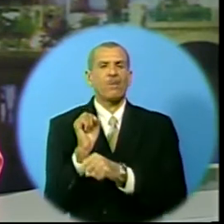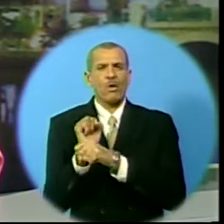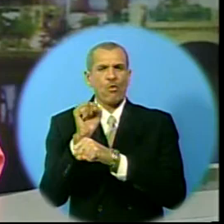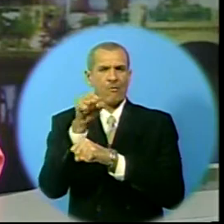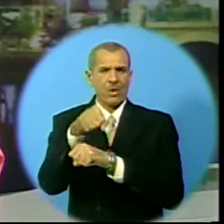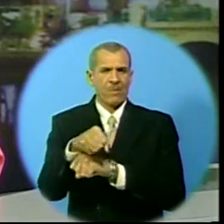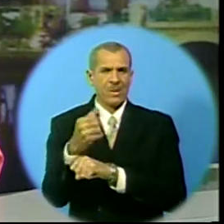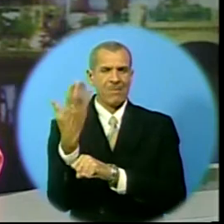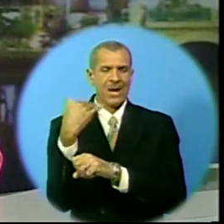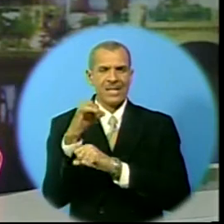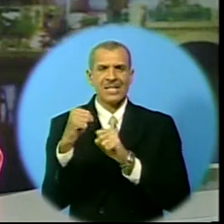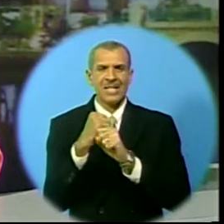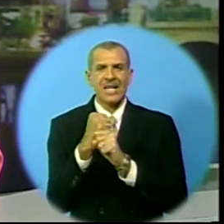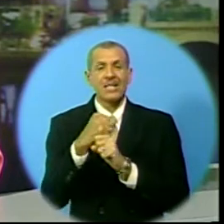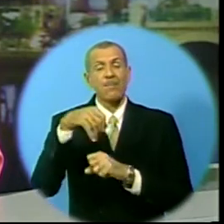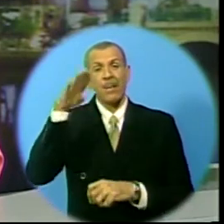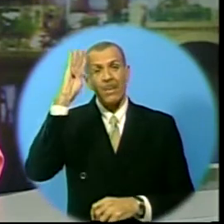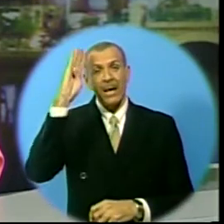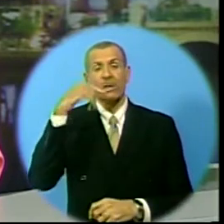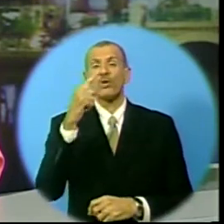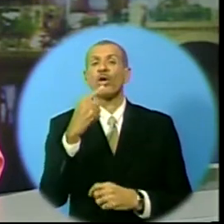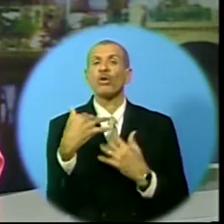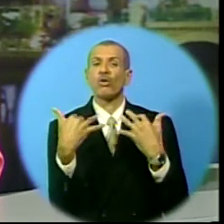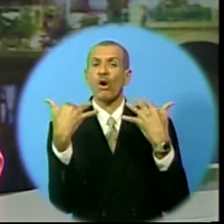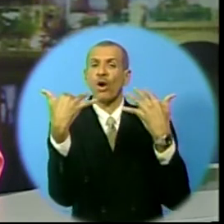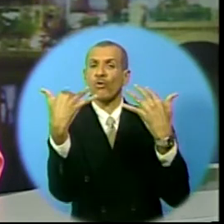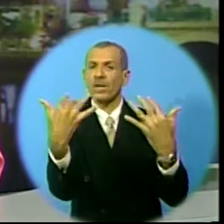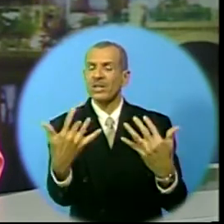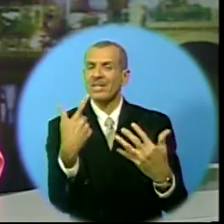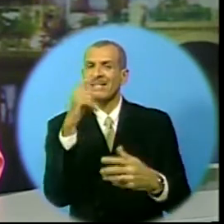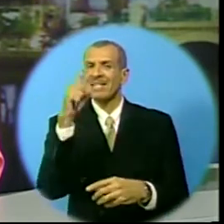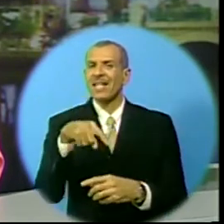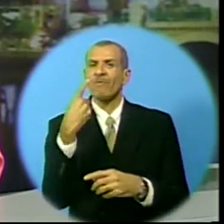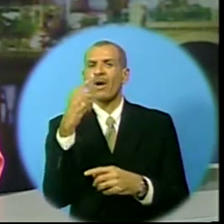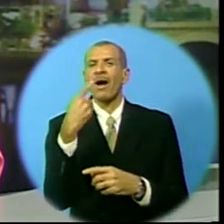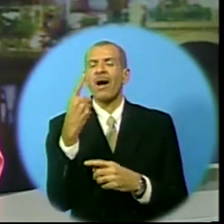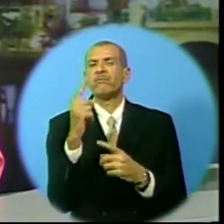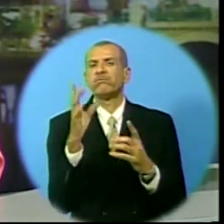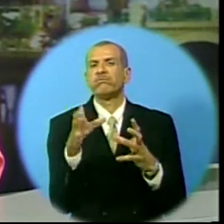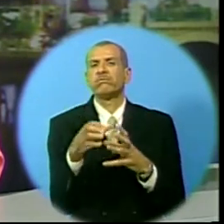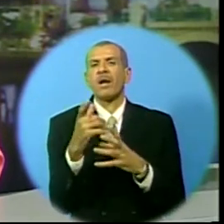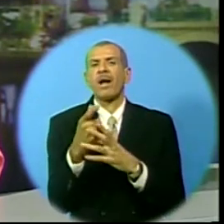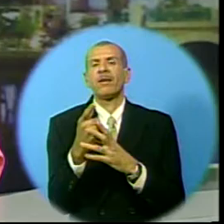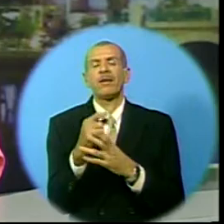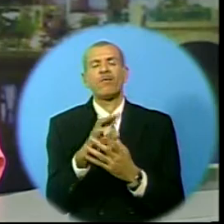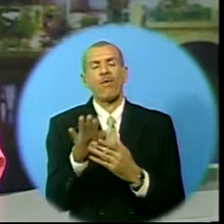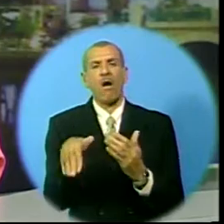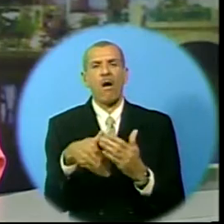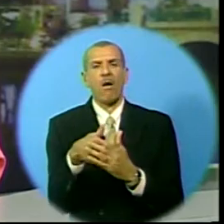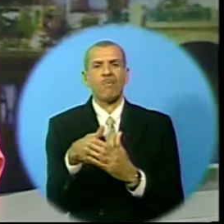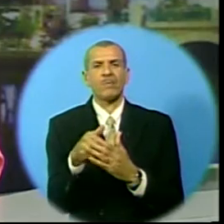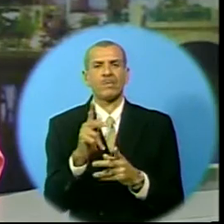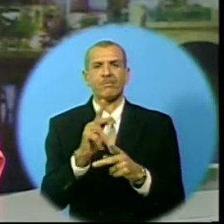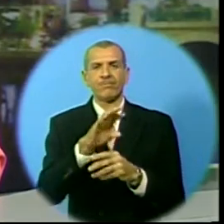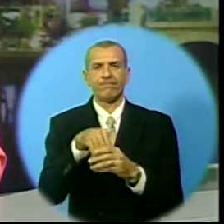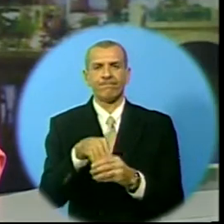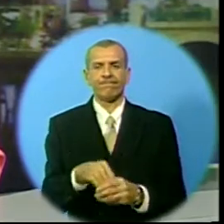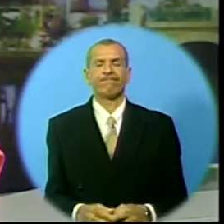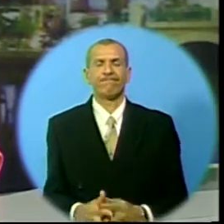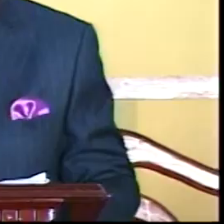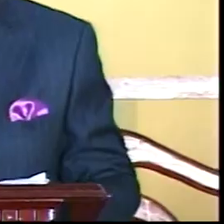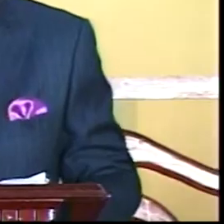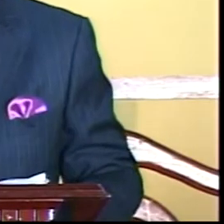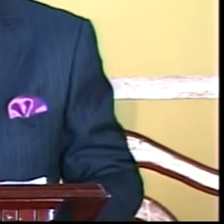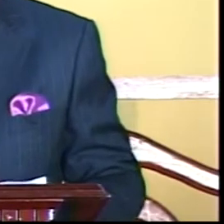years. Minister Blackett told the congregation there is need for a conducive environment for all. As